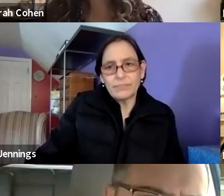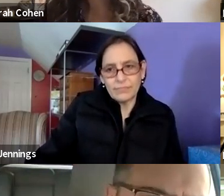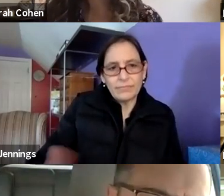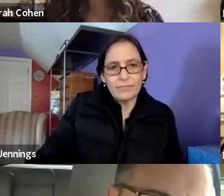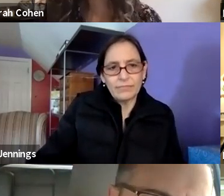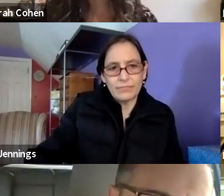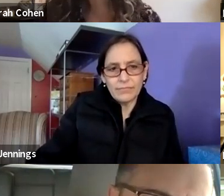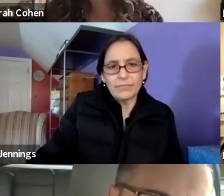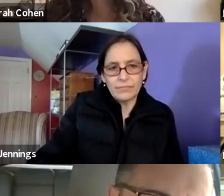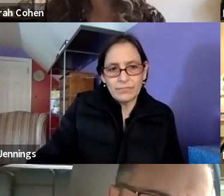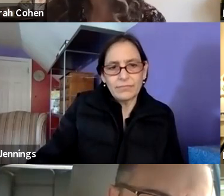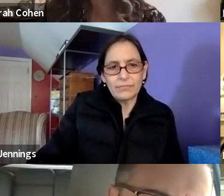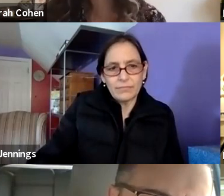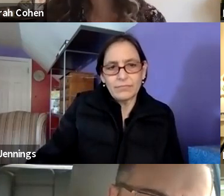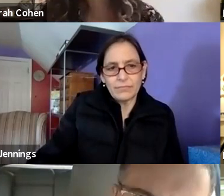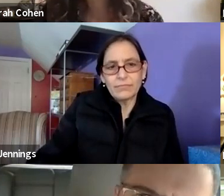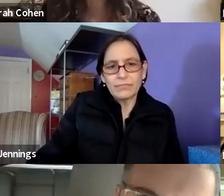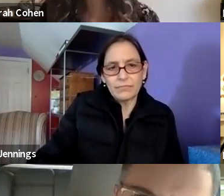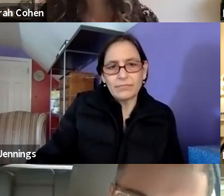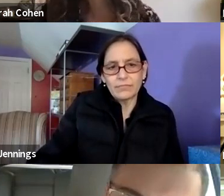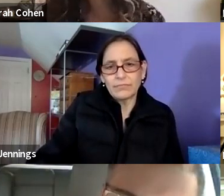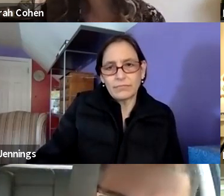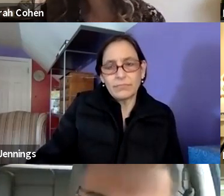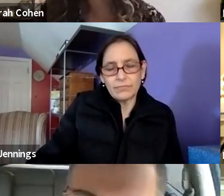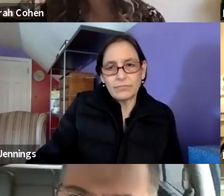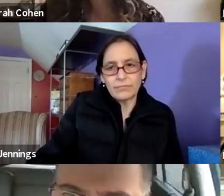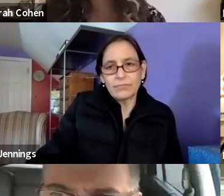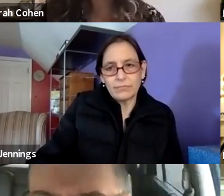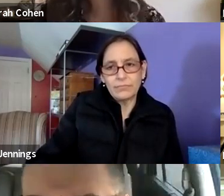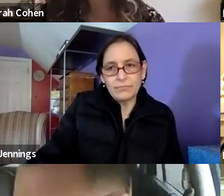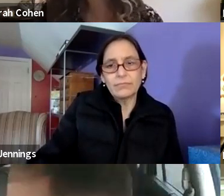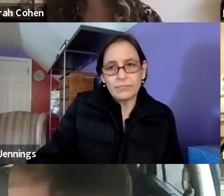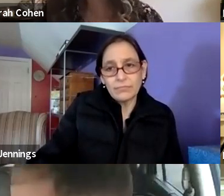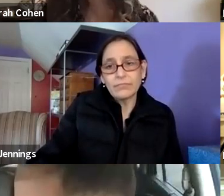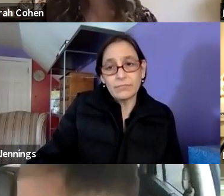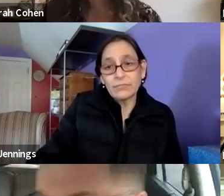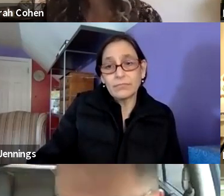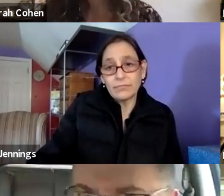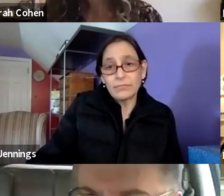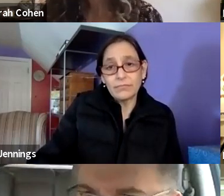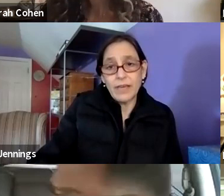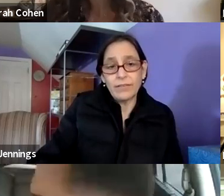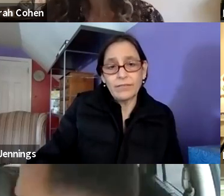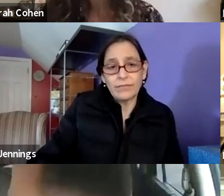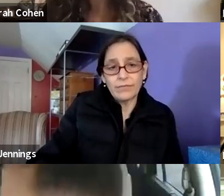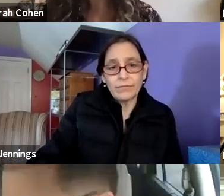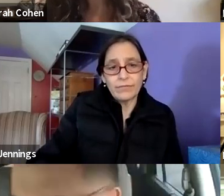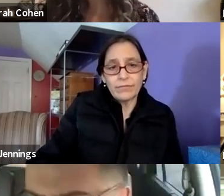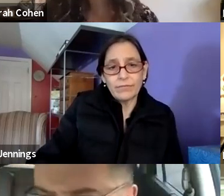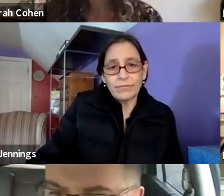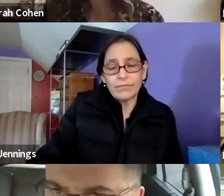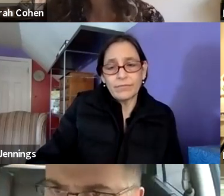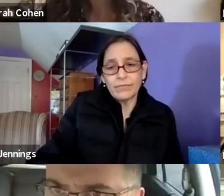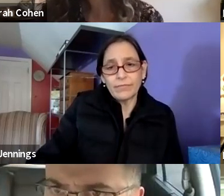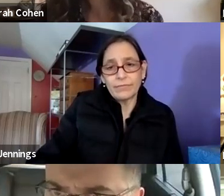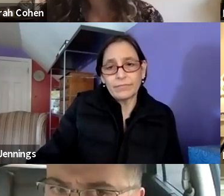see your feeling about what just was said. I heard that conversation. Just want to check in and see how you're feeling. Mm-hmm. Yeah, how did that